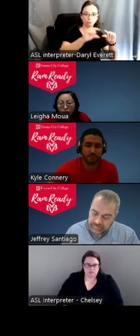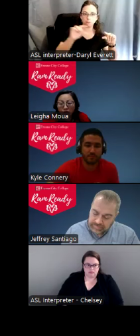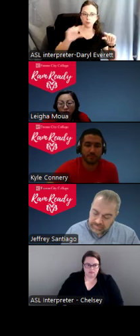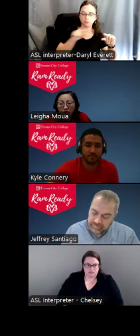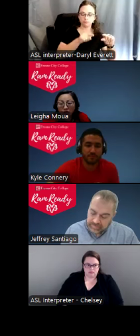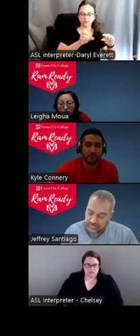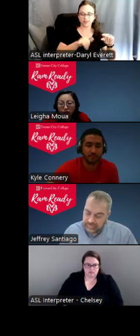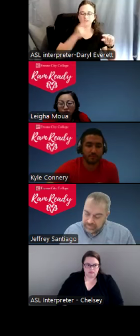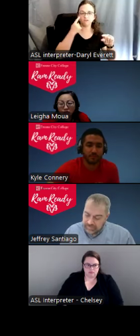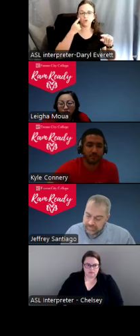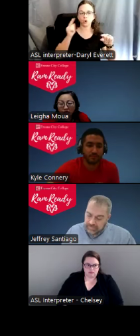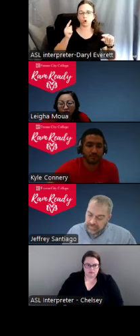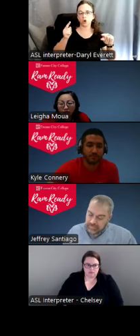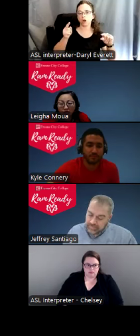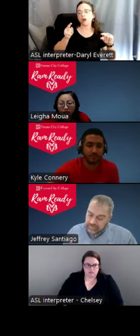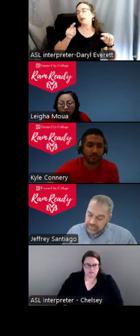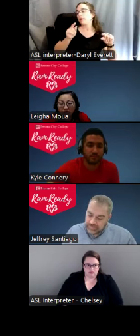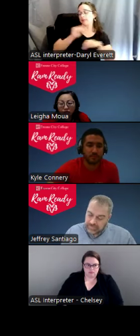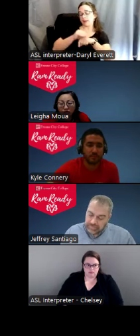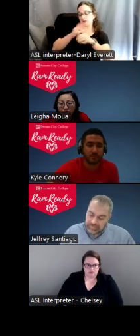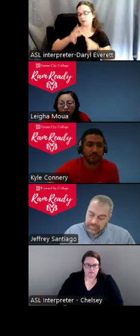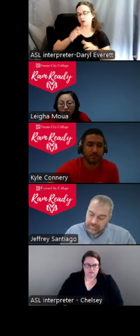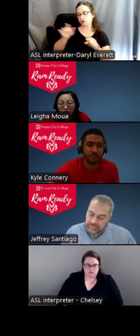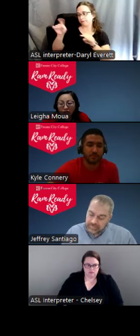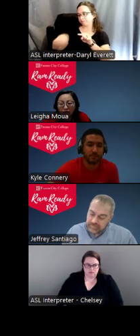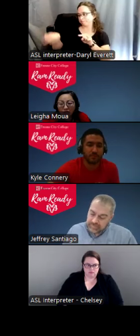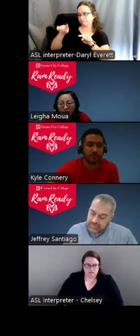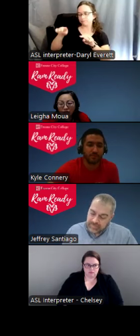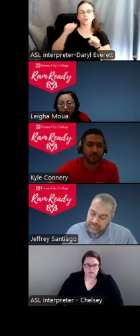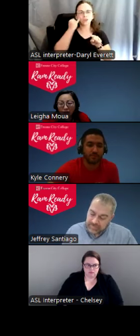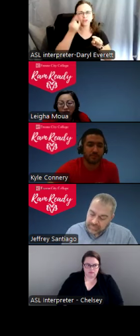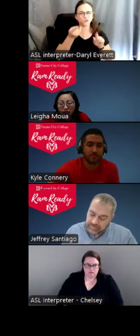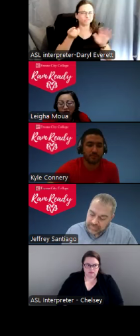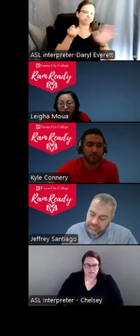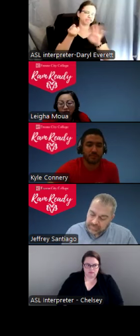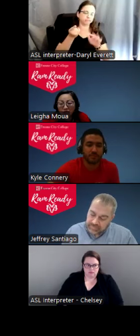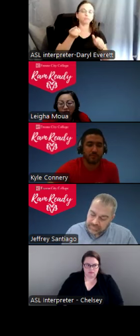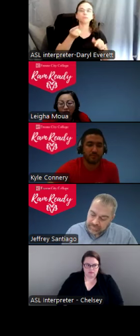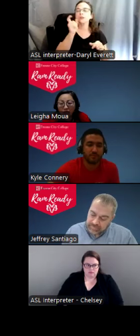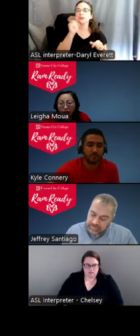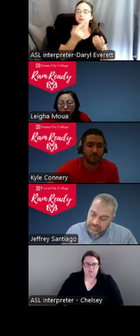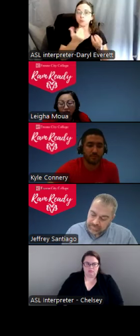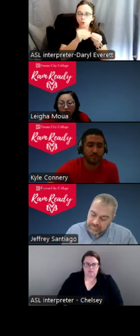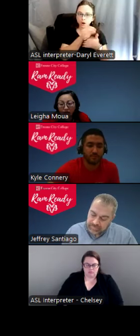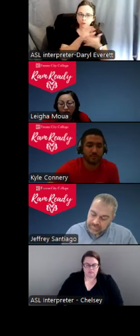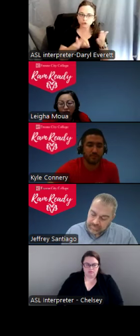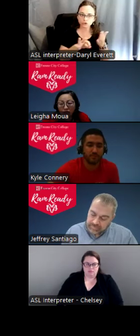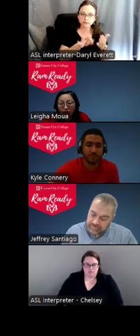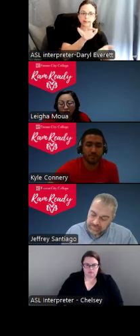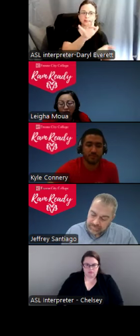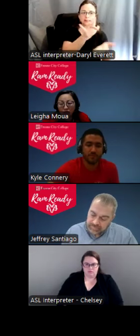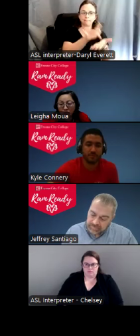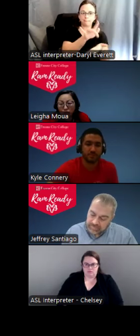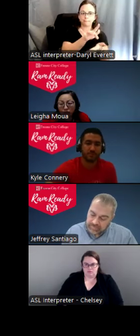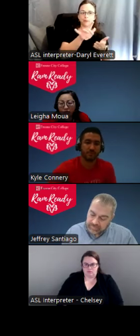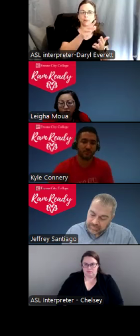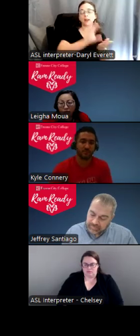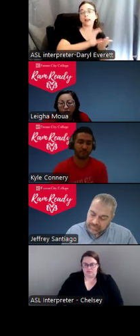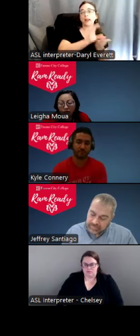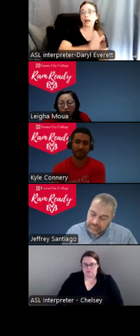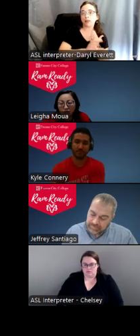wanted more options, what you do is you just kind of click on the calendar here, on the different options here, and it will take you to